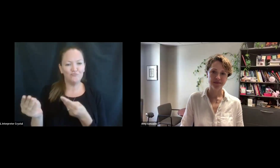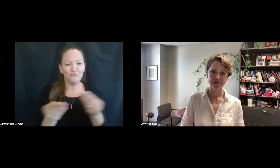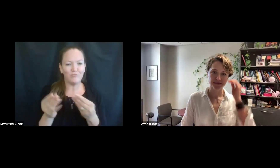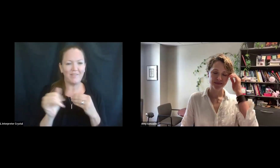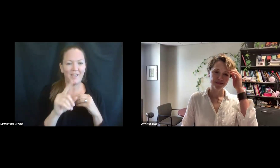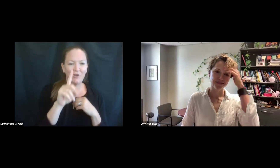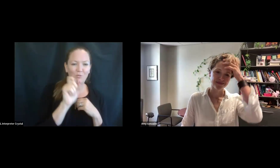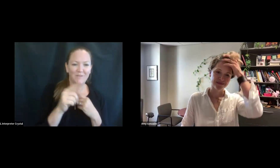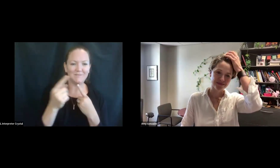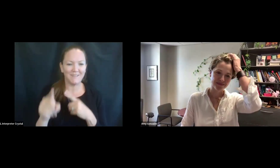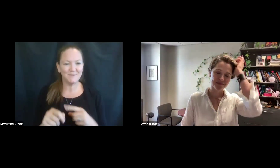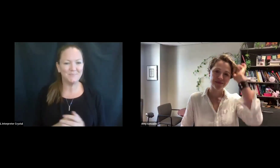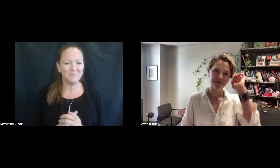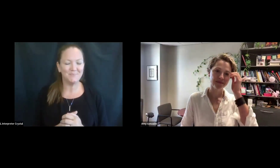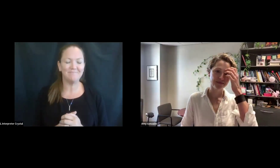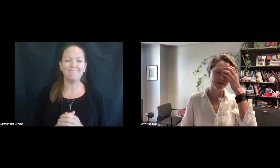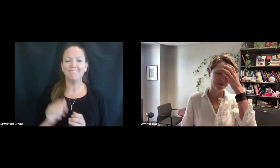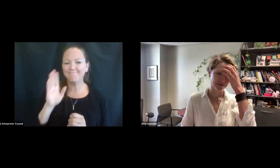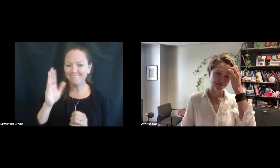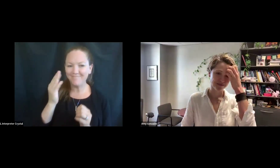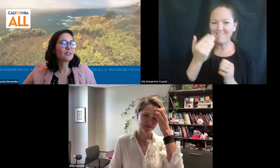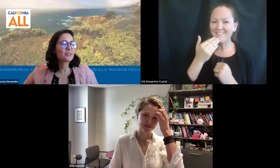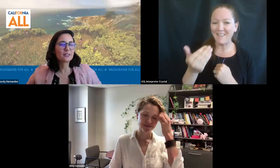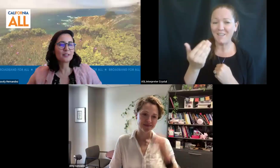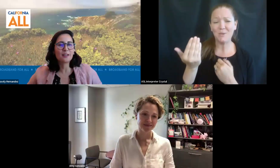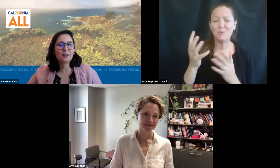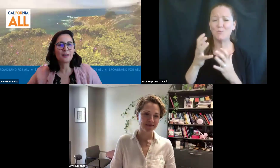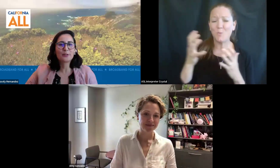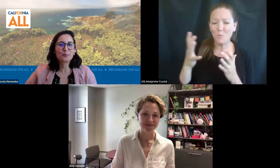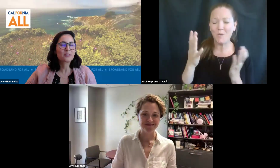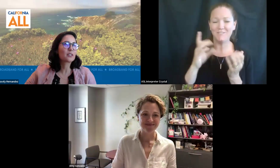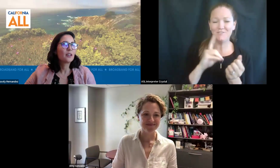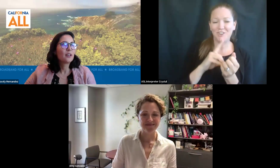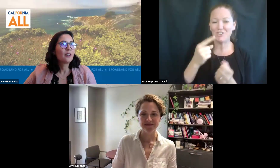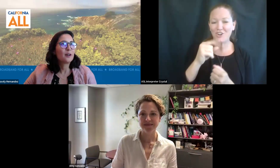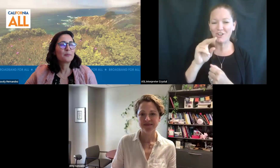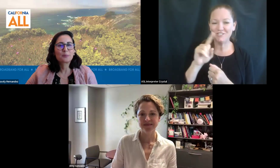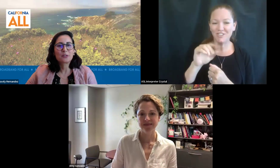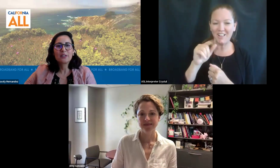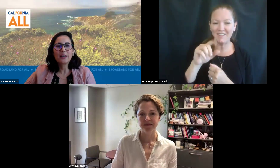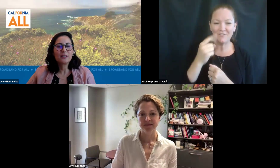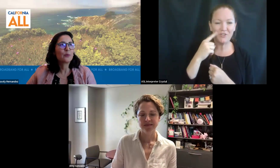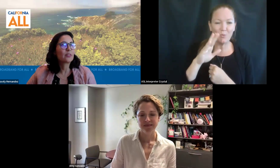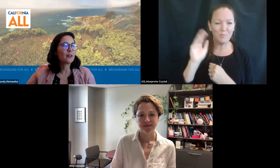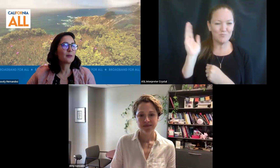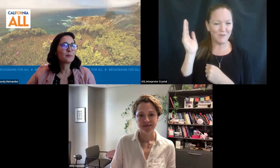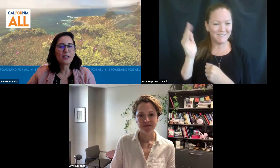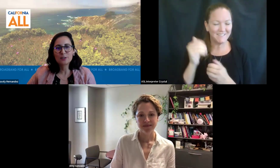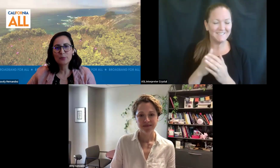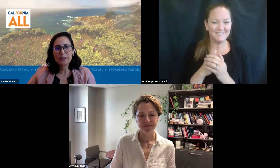Hi, good morning, everyone. Thank you so much, Dr. Gonzalez, for your presentation, especially ending